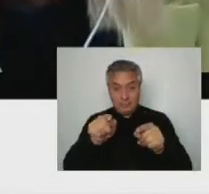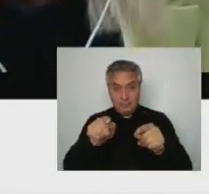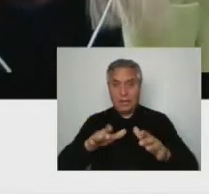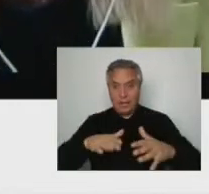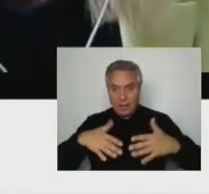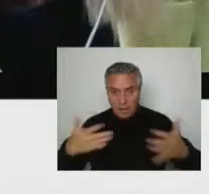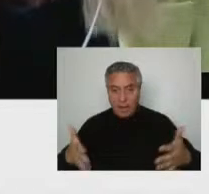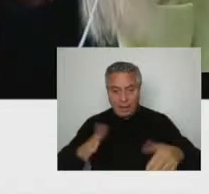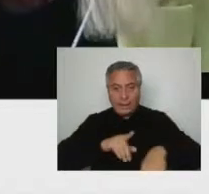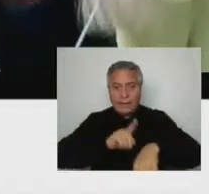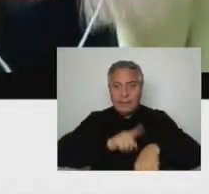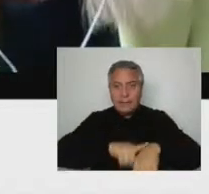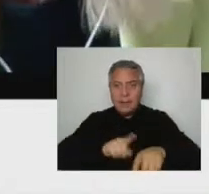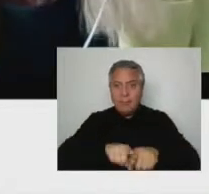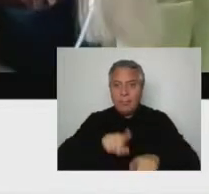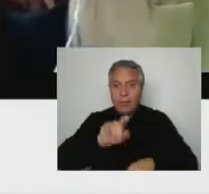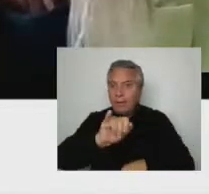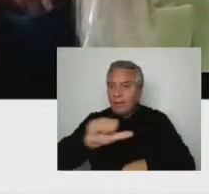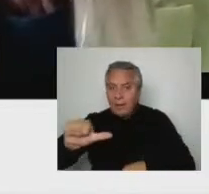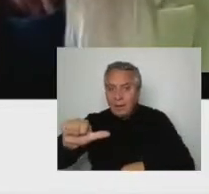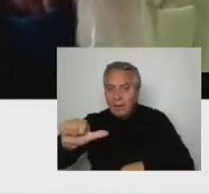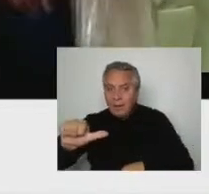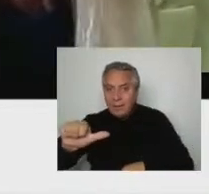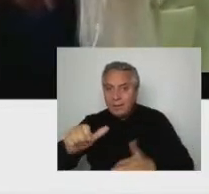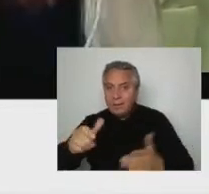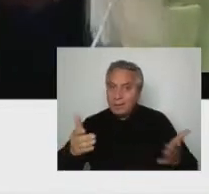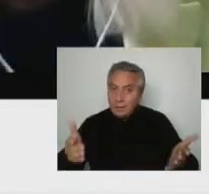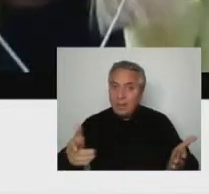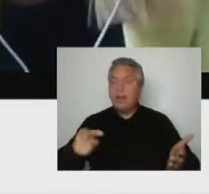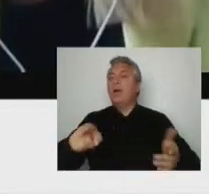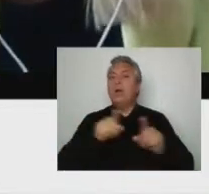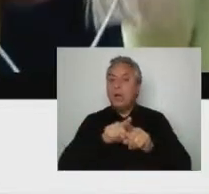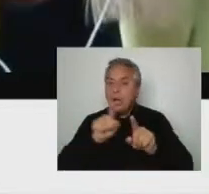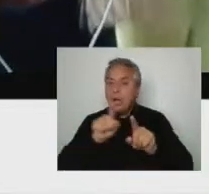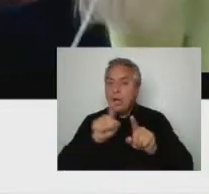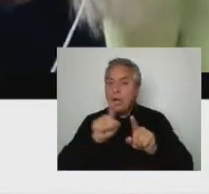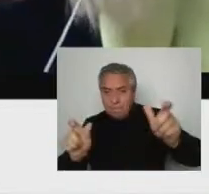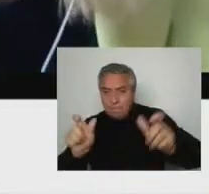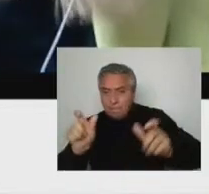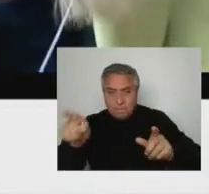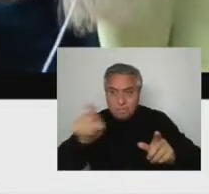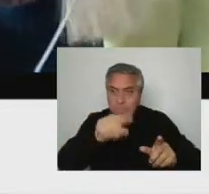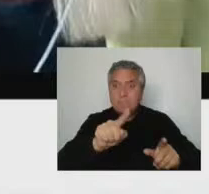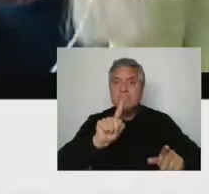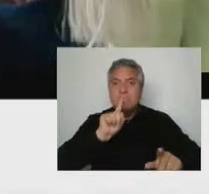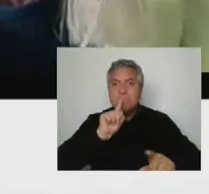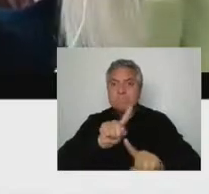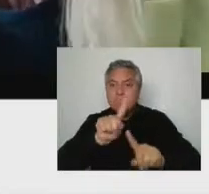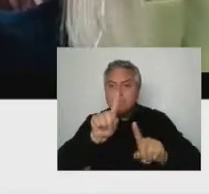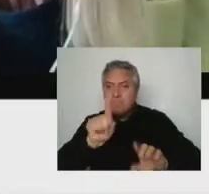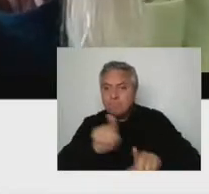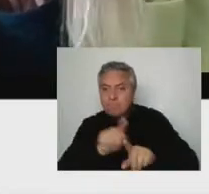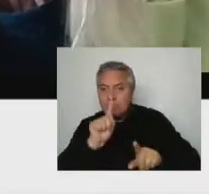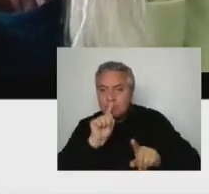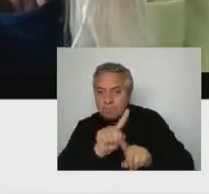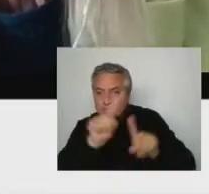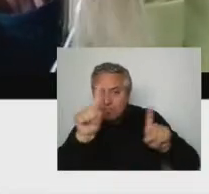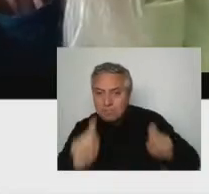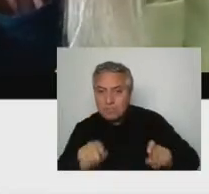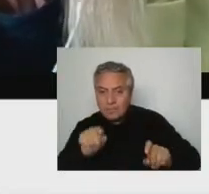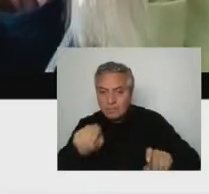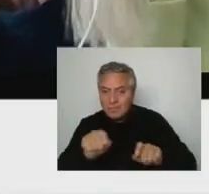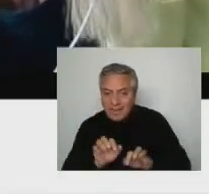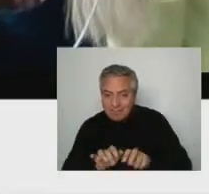challenge at a time of artificial intelligence, because as a person asked in